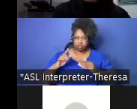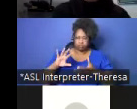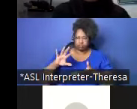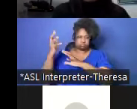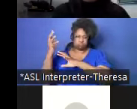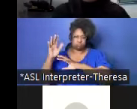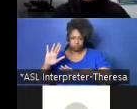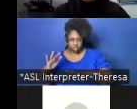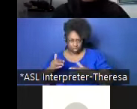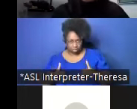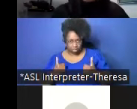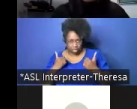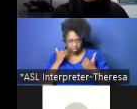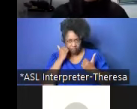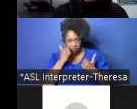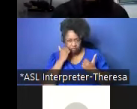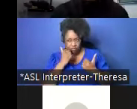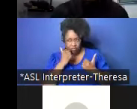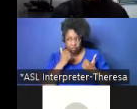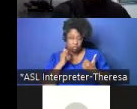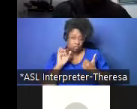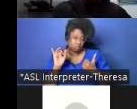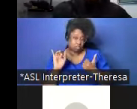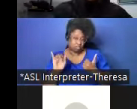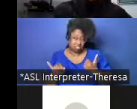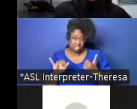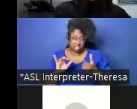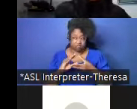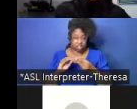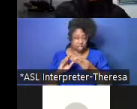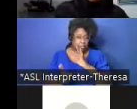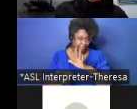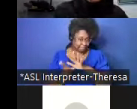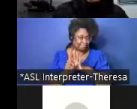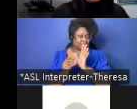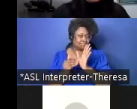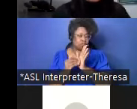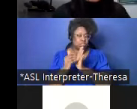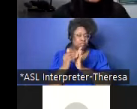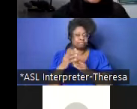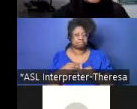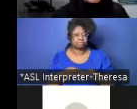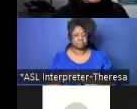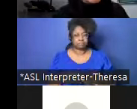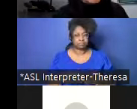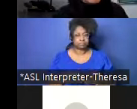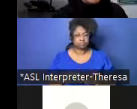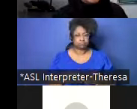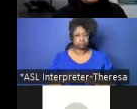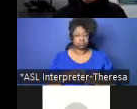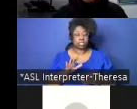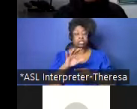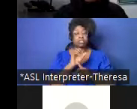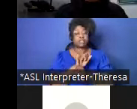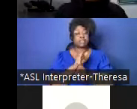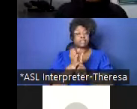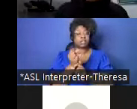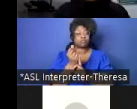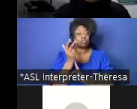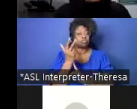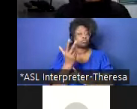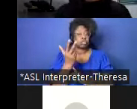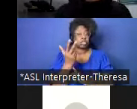lot and could be the benefit of one of the things that we talk about in the scenario 3, which is this idea of